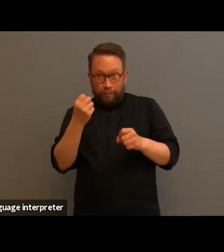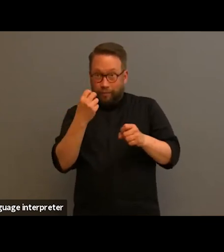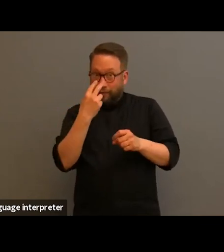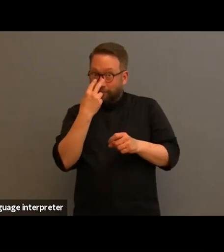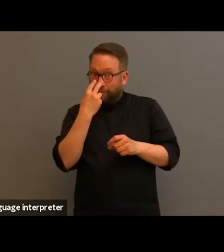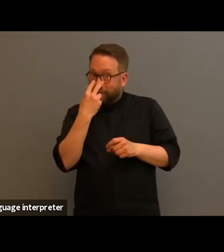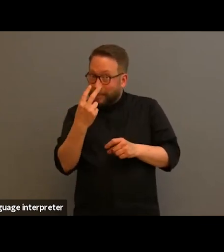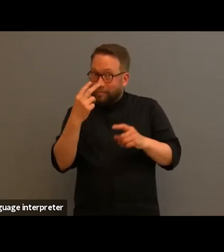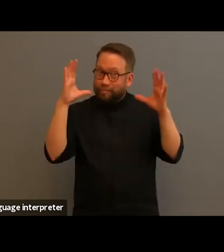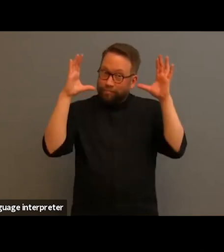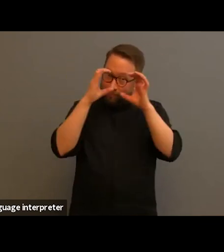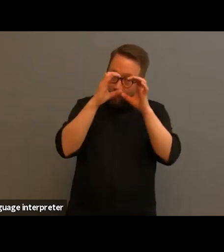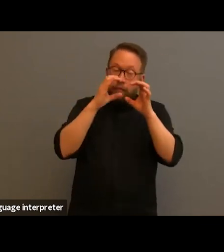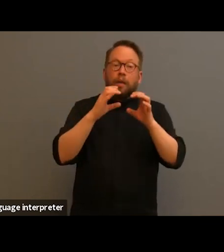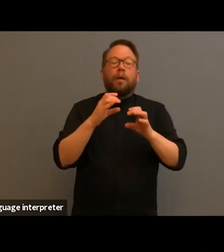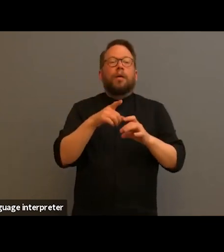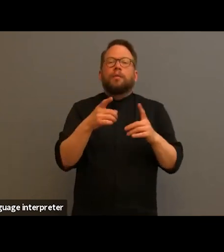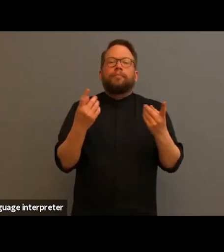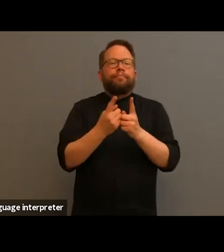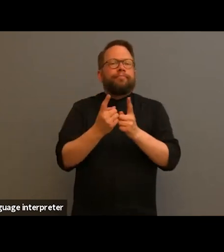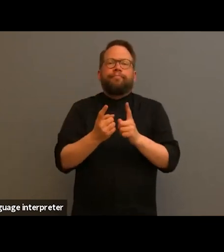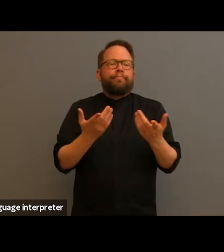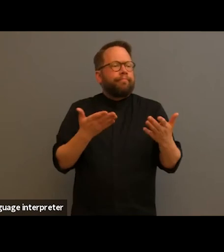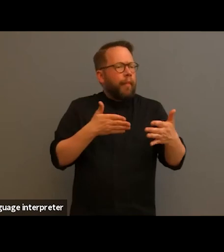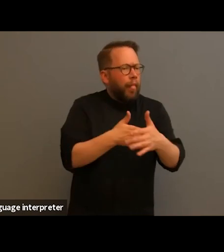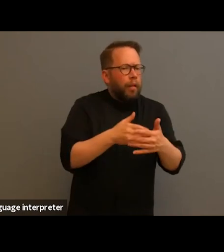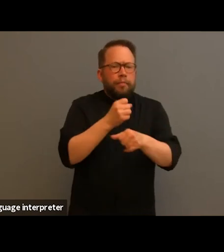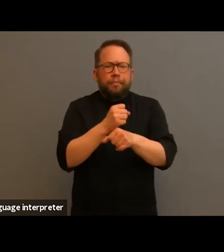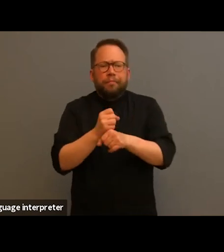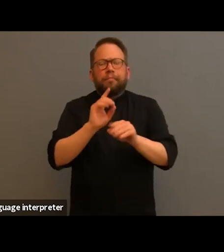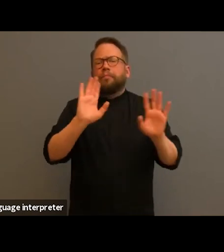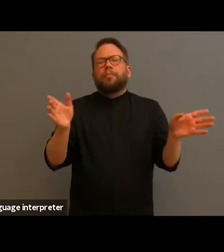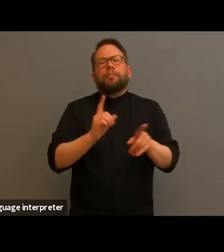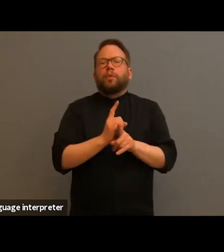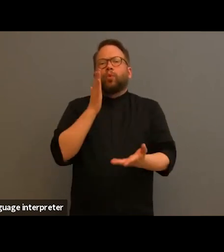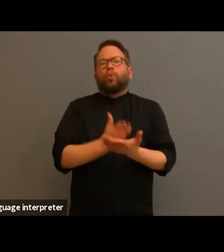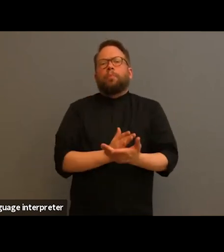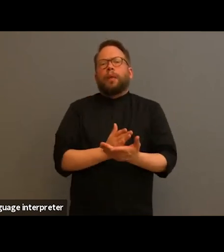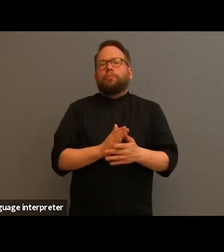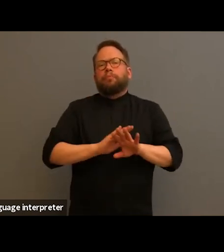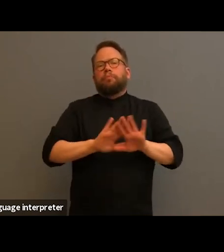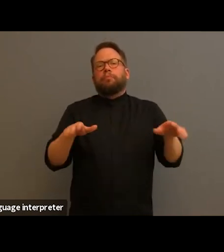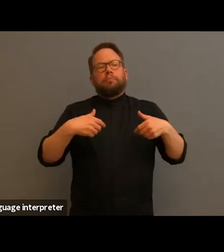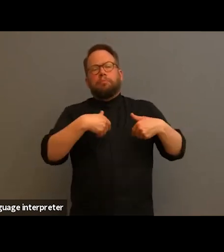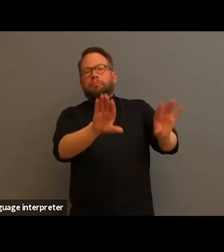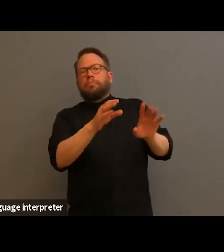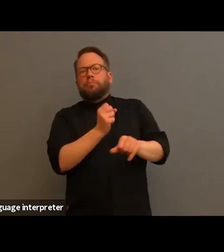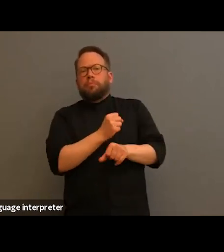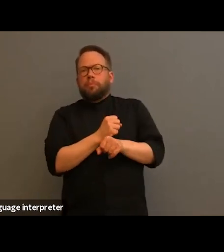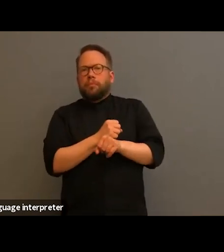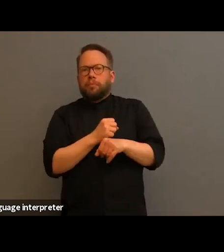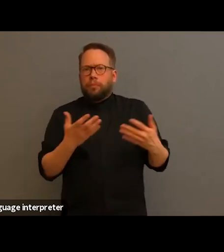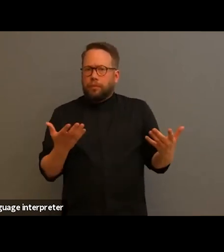digital barriers. Workers with disability in Norway have the right to get their workplace